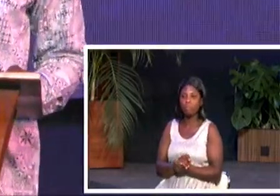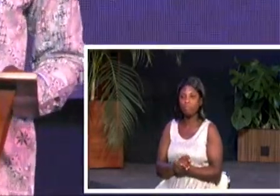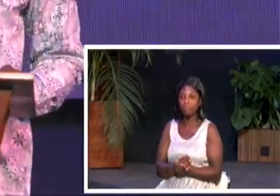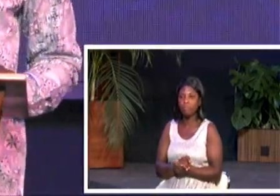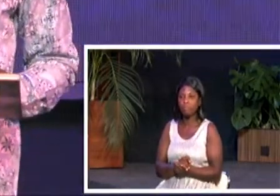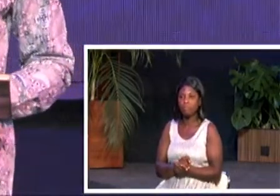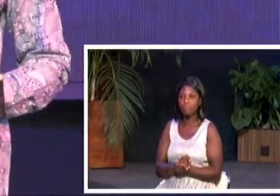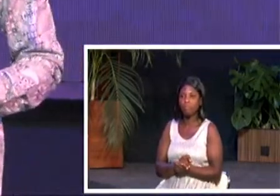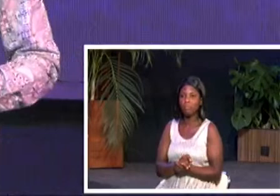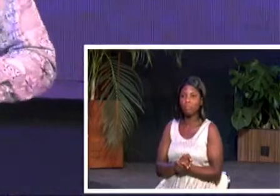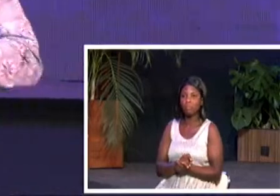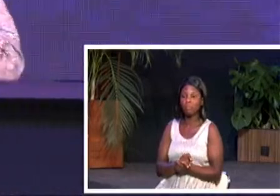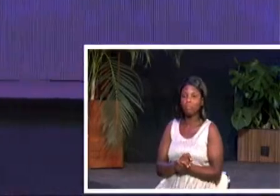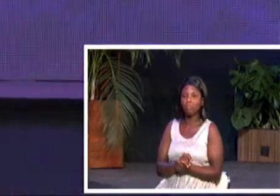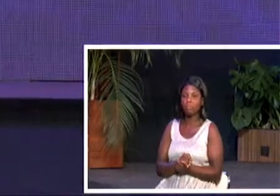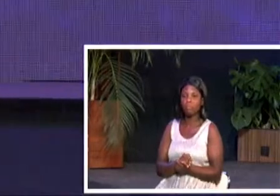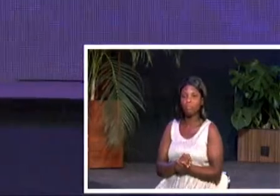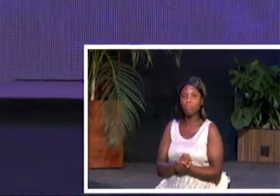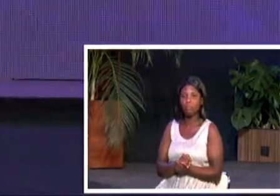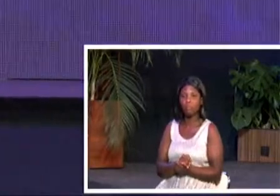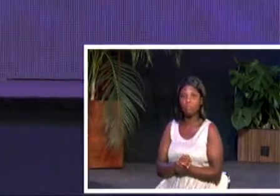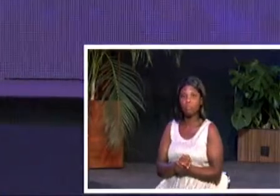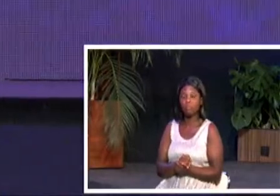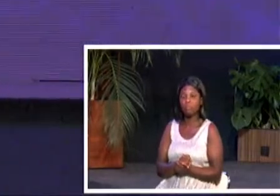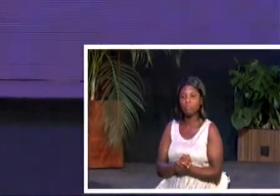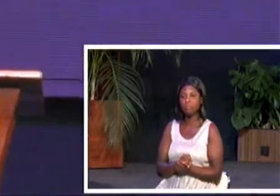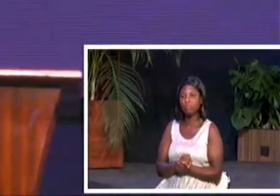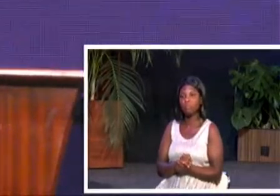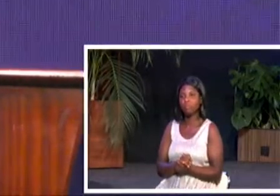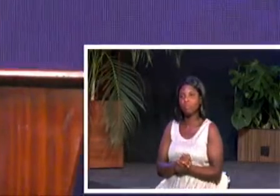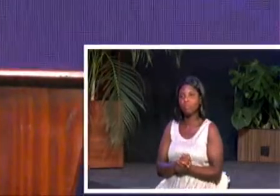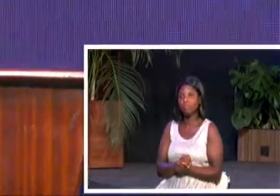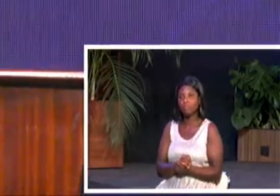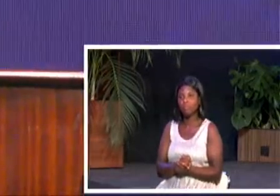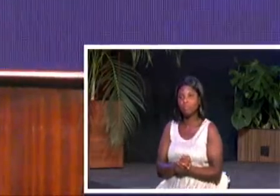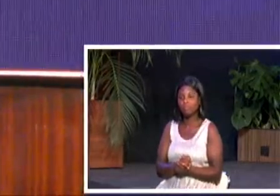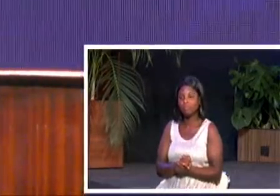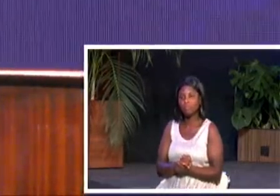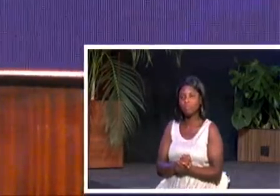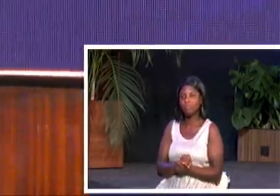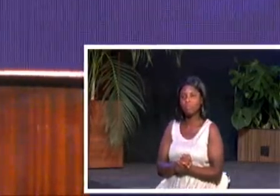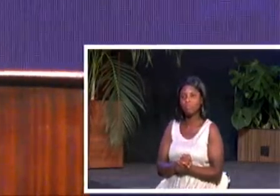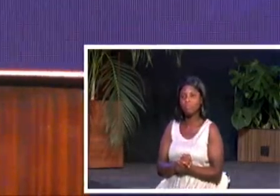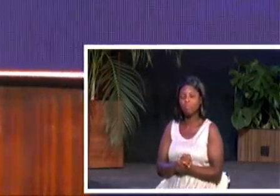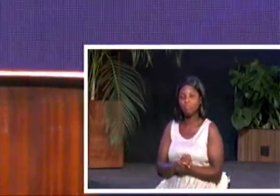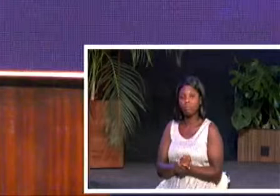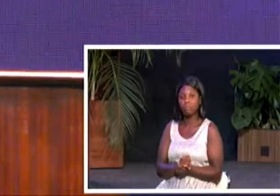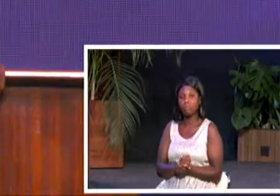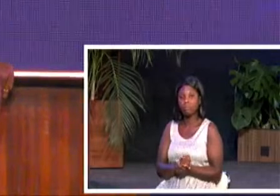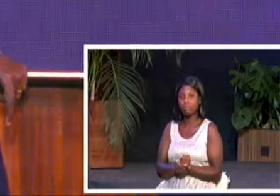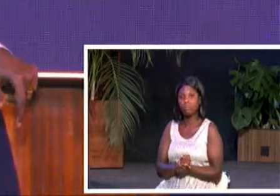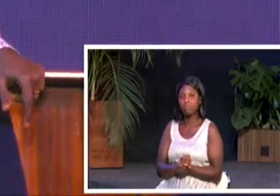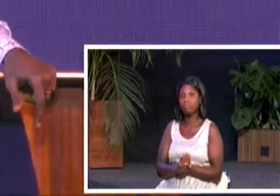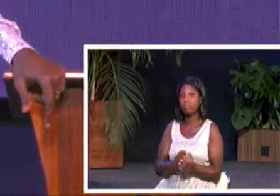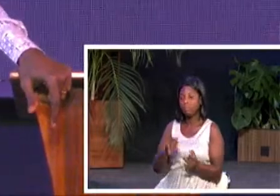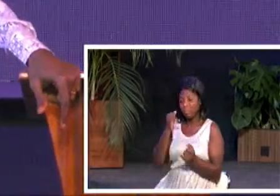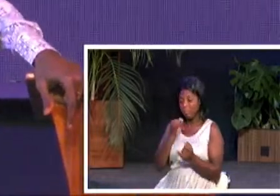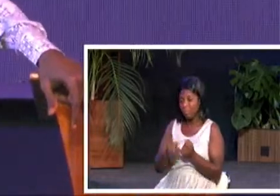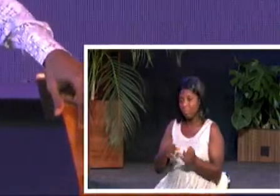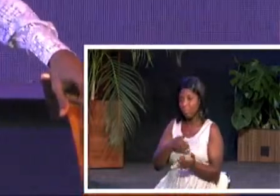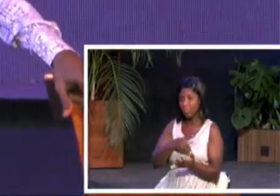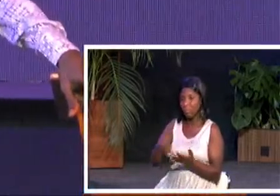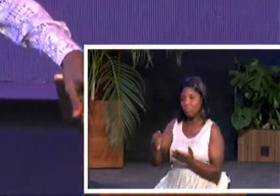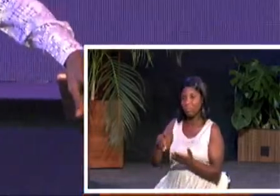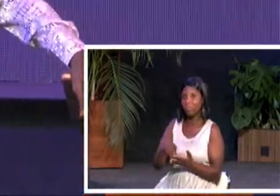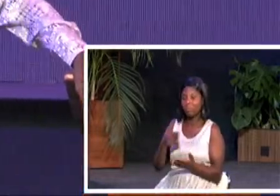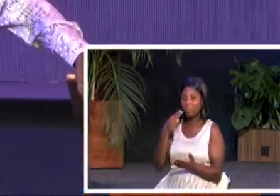job placement partner on this program is the Axis Human Capital. And last week, we saw a very interesting presentation on jobs that